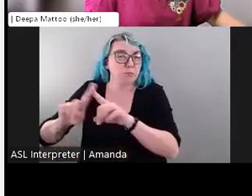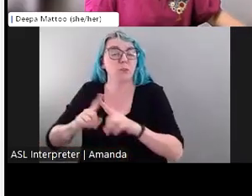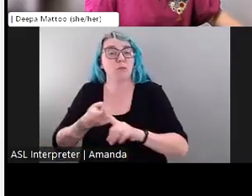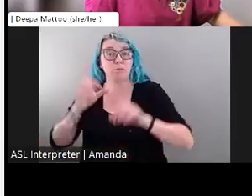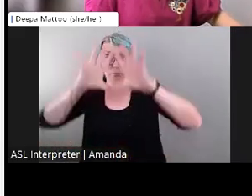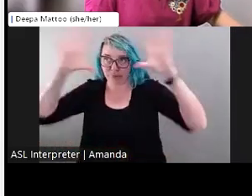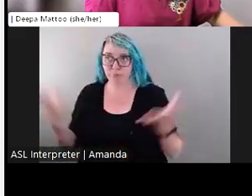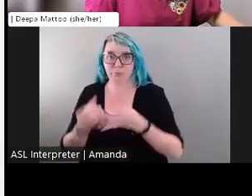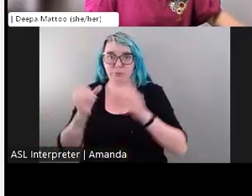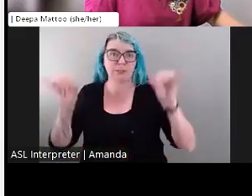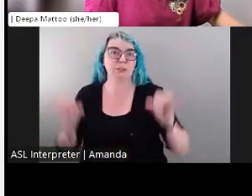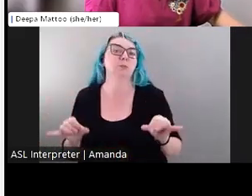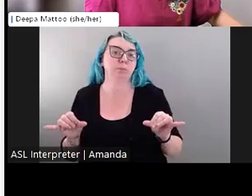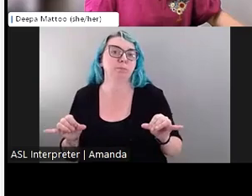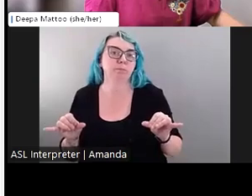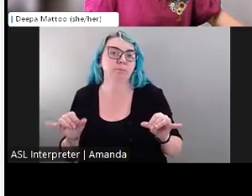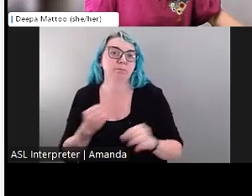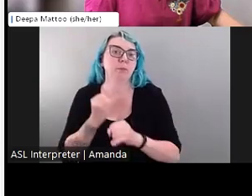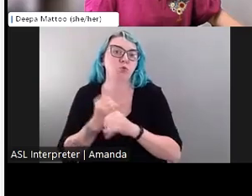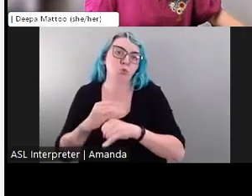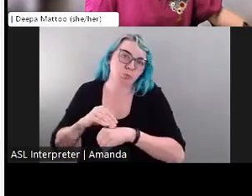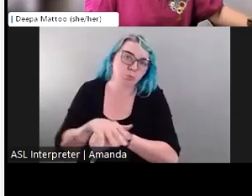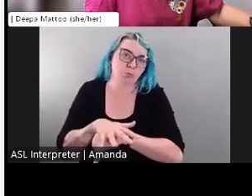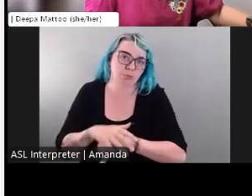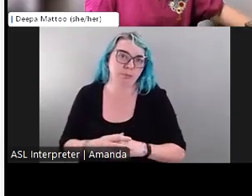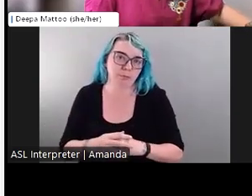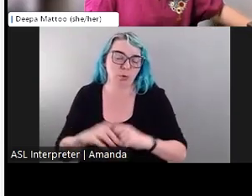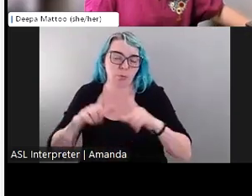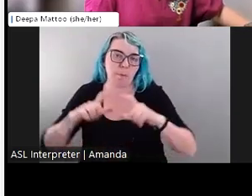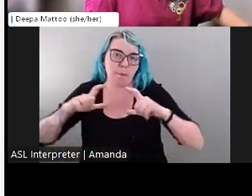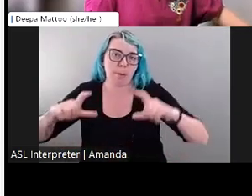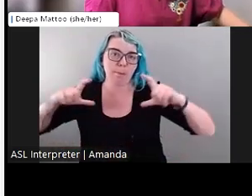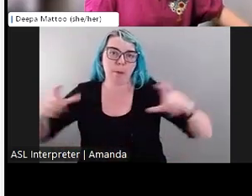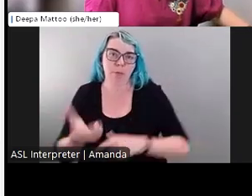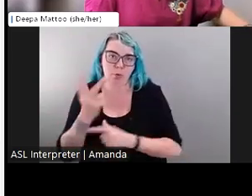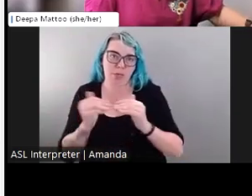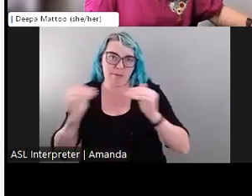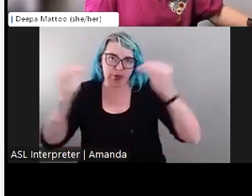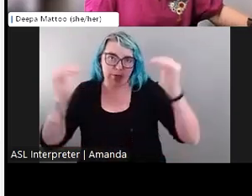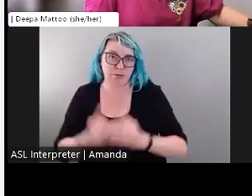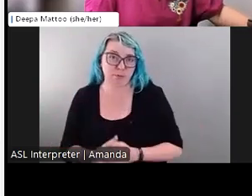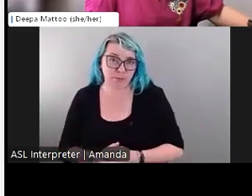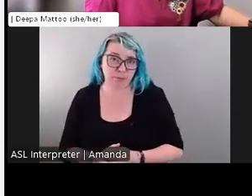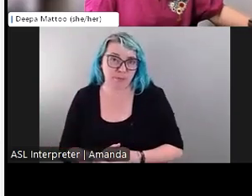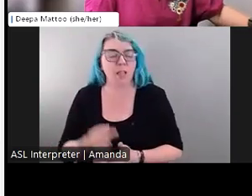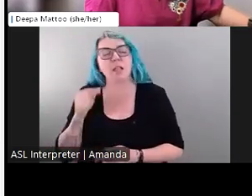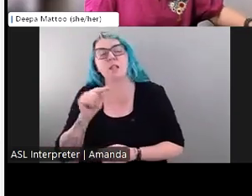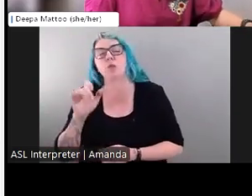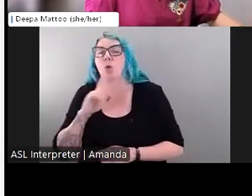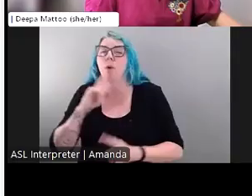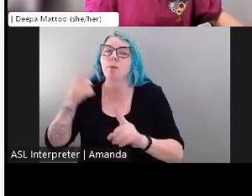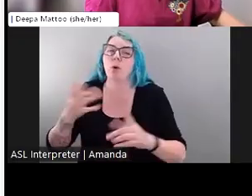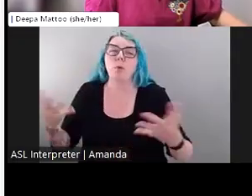And the RISA framework and tool are really grounded in this understanding that we can't use a one-size-fits-all approach